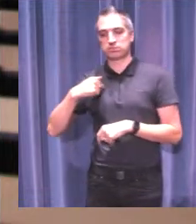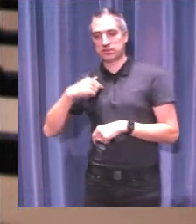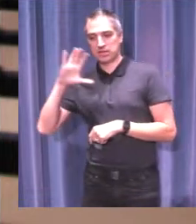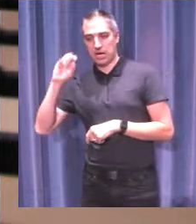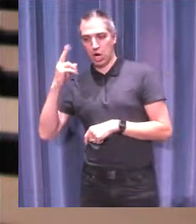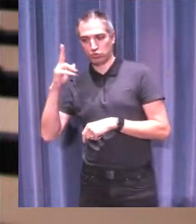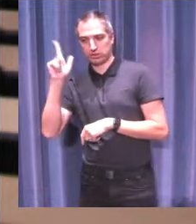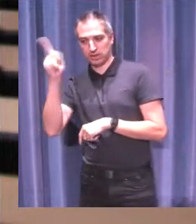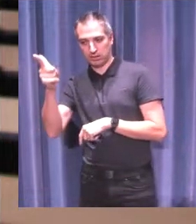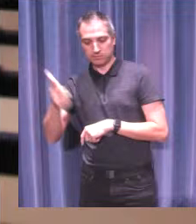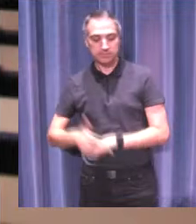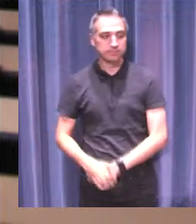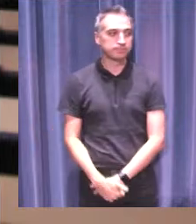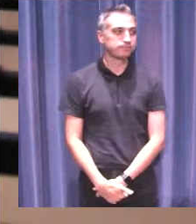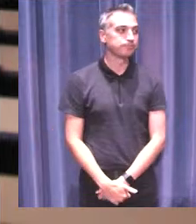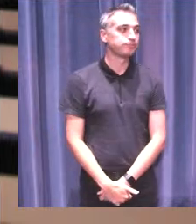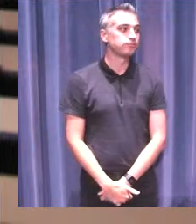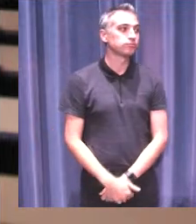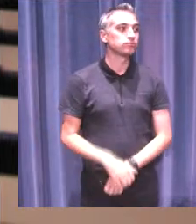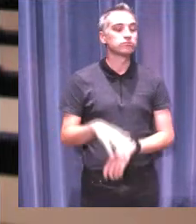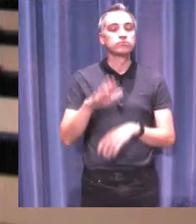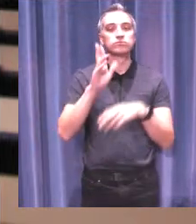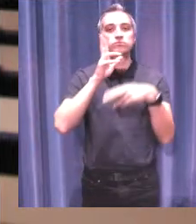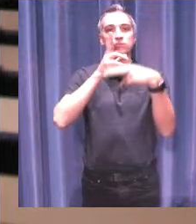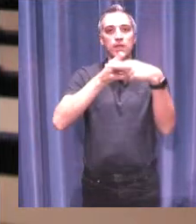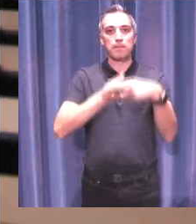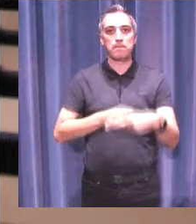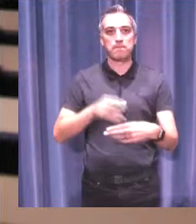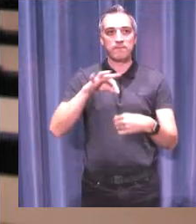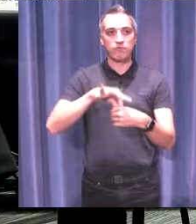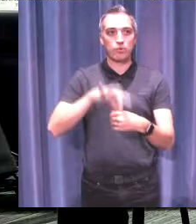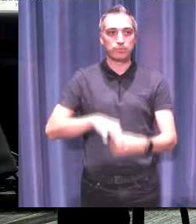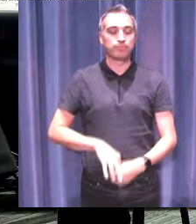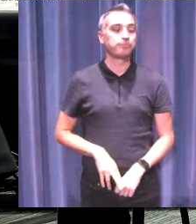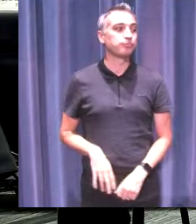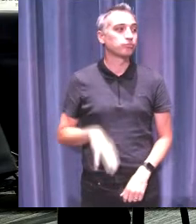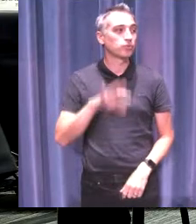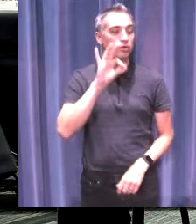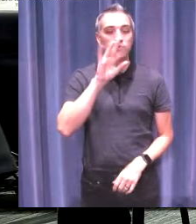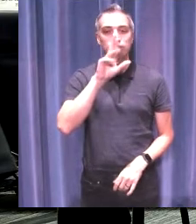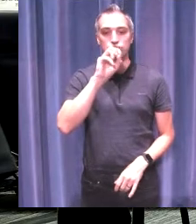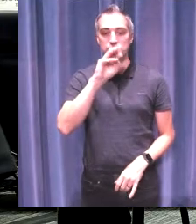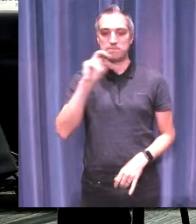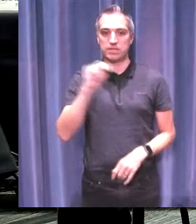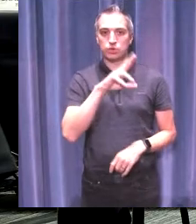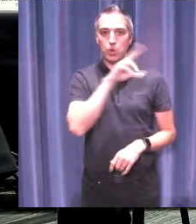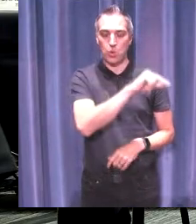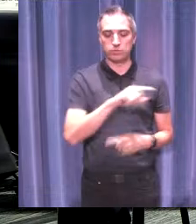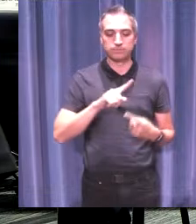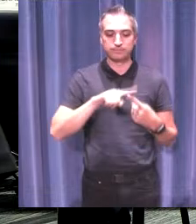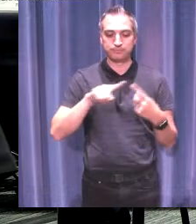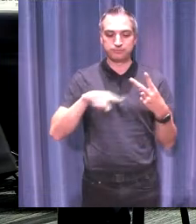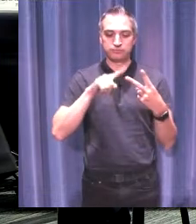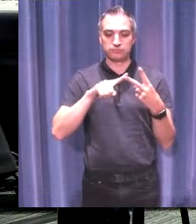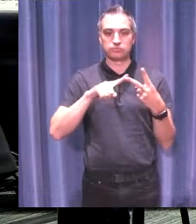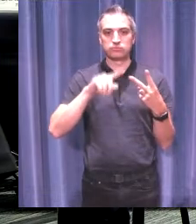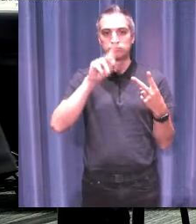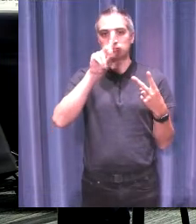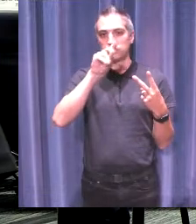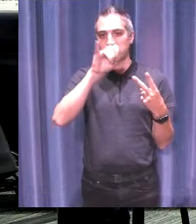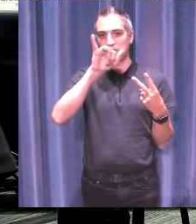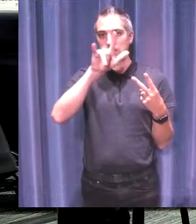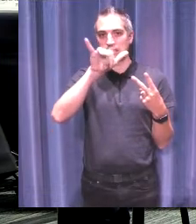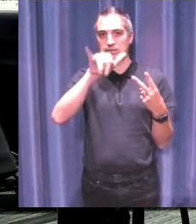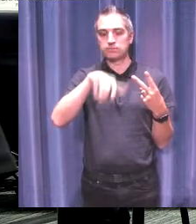Okay. Roll call vote. Trustee Freeman. No. Trustee